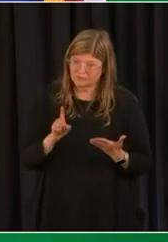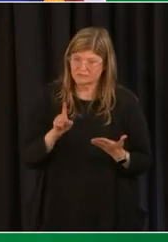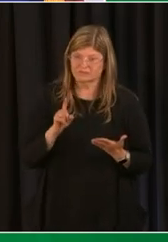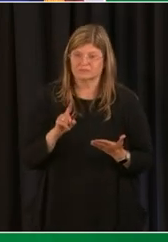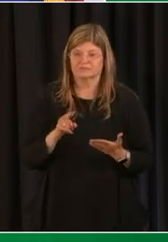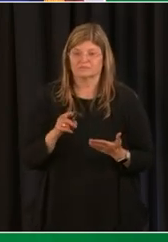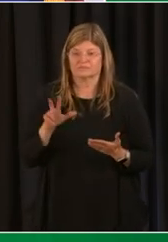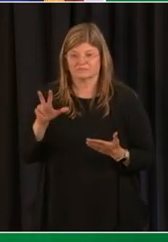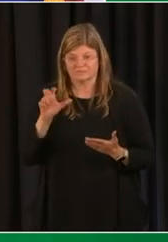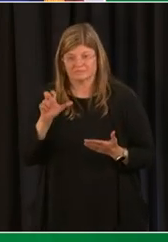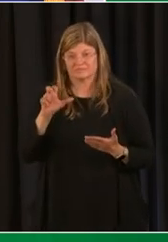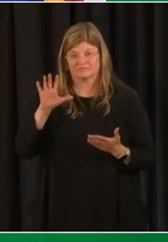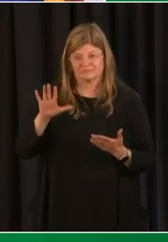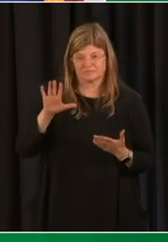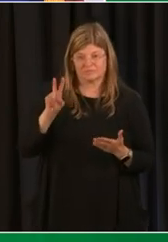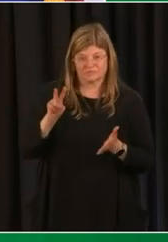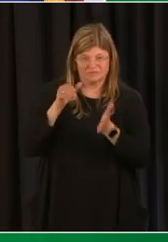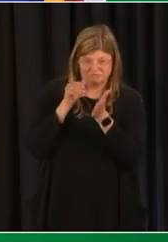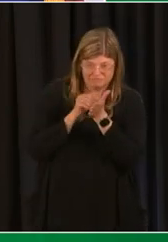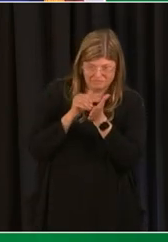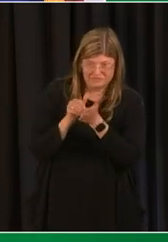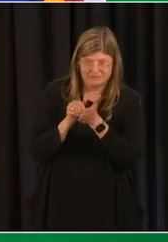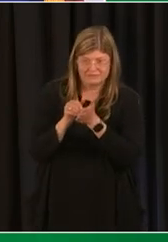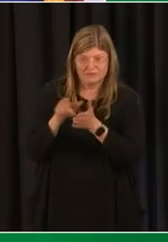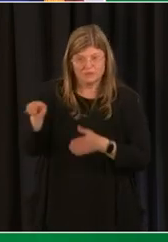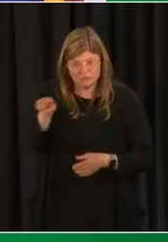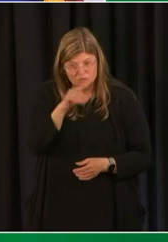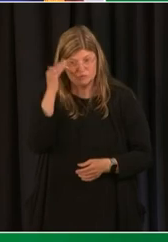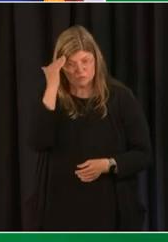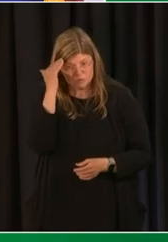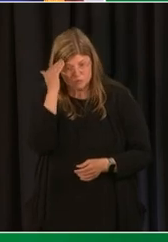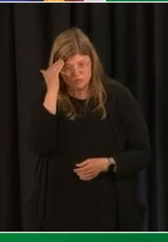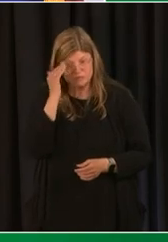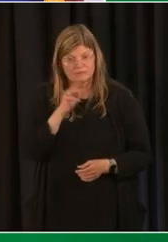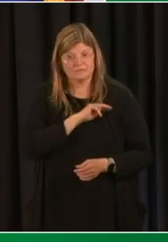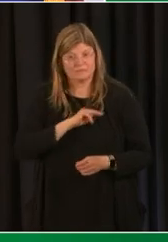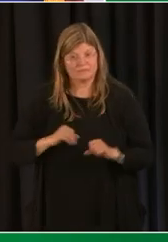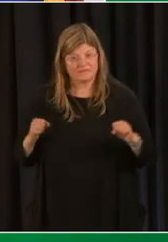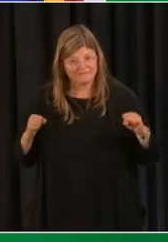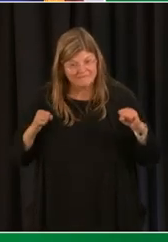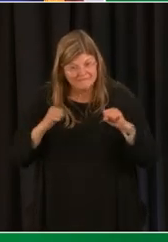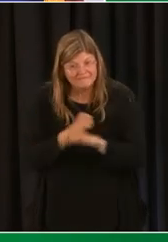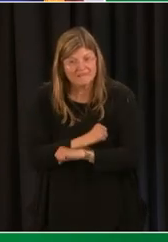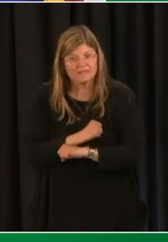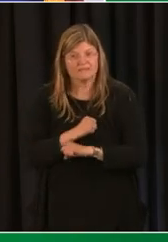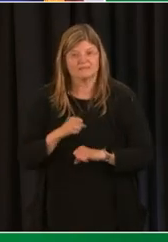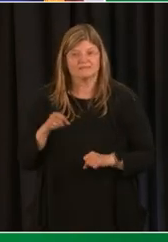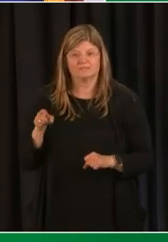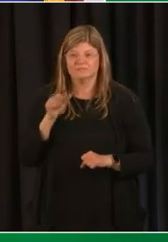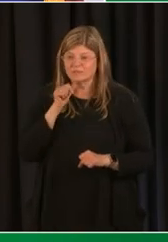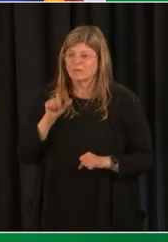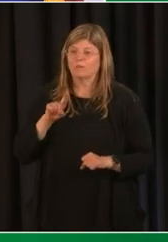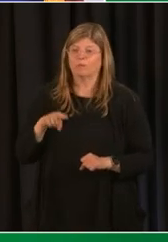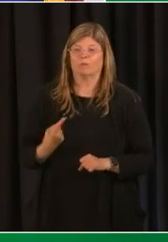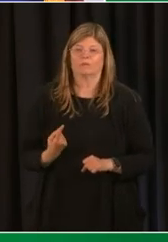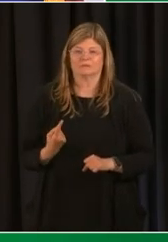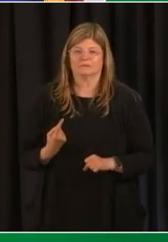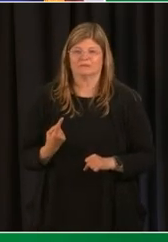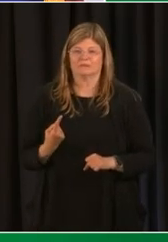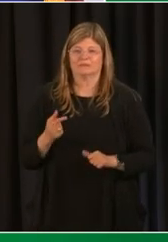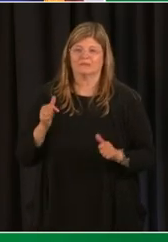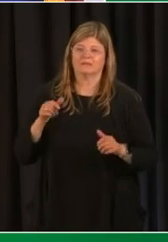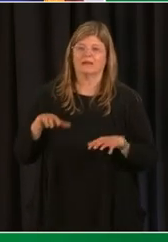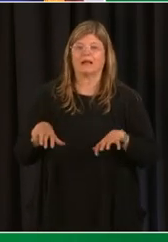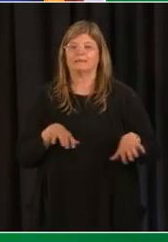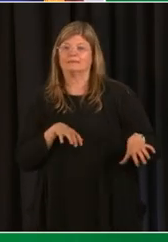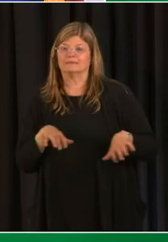resource, $352 million. As you know, Mayor Bowser has fought to make sure that we're not just, that we don't just